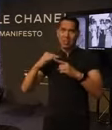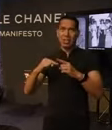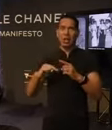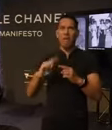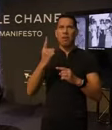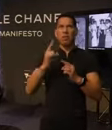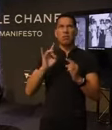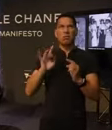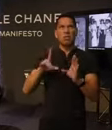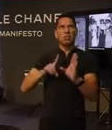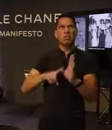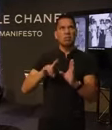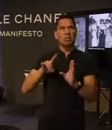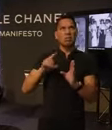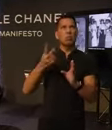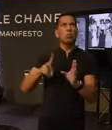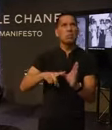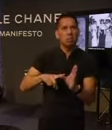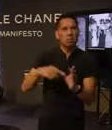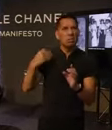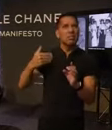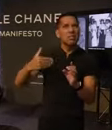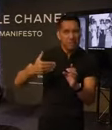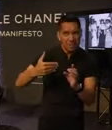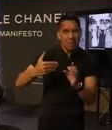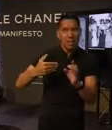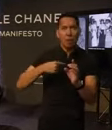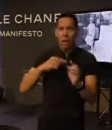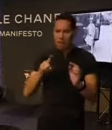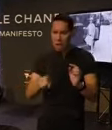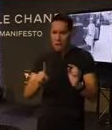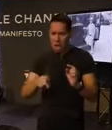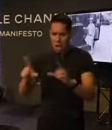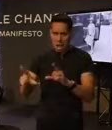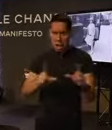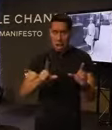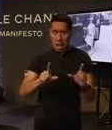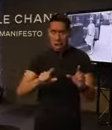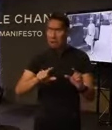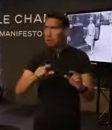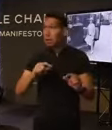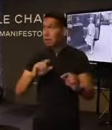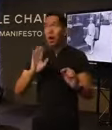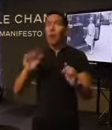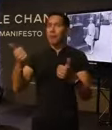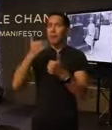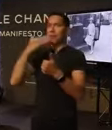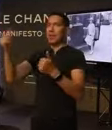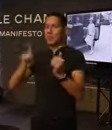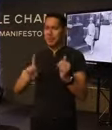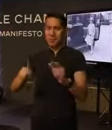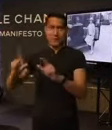decades. I'm actually just having a problem moving to the next slide, so I'm not sure if someone... Ah, fabulous, thank you.